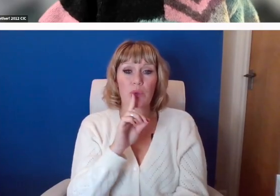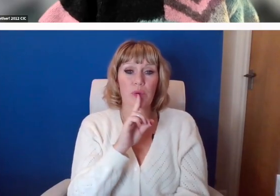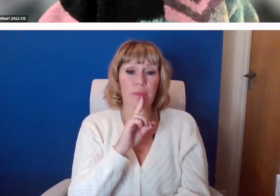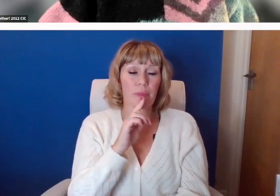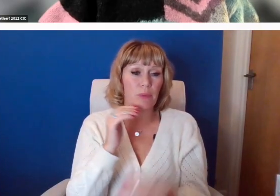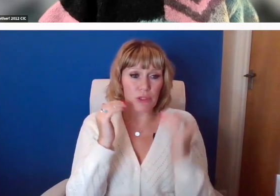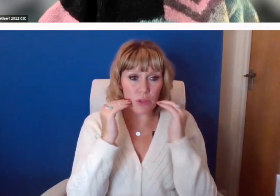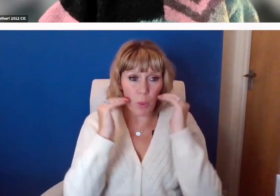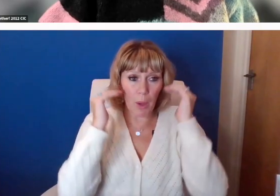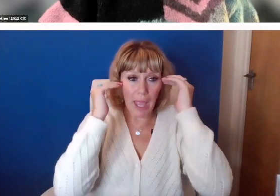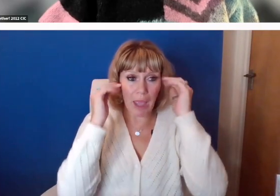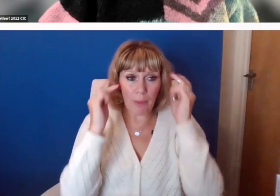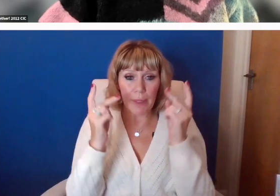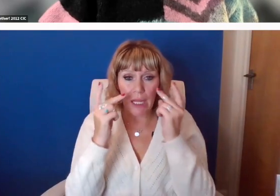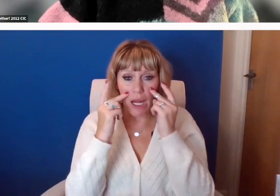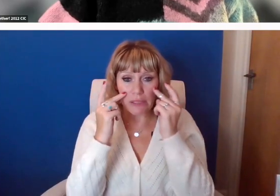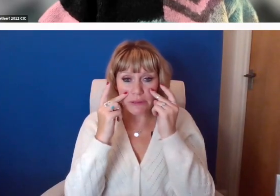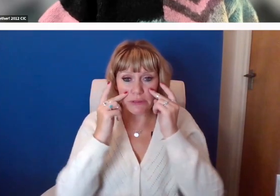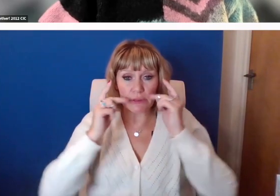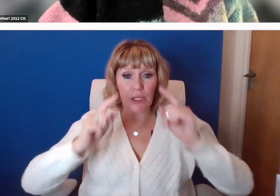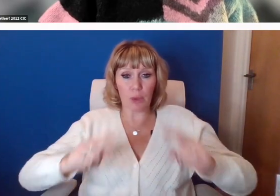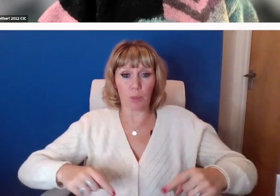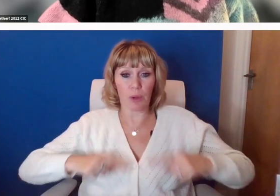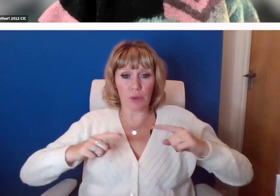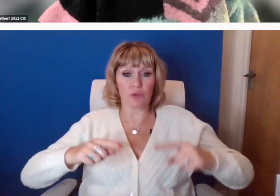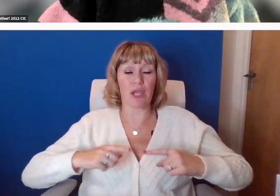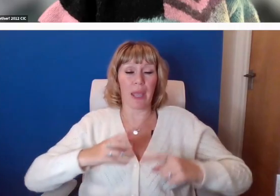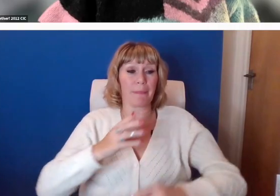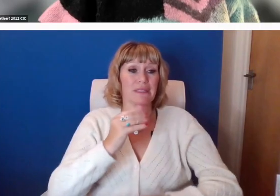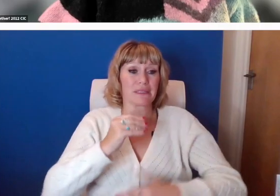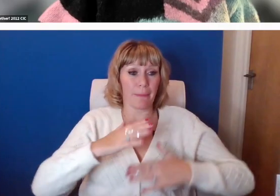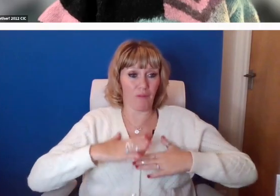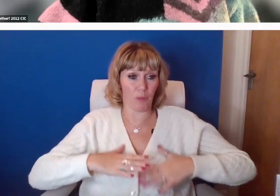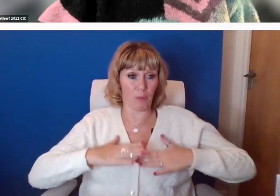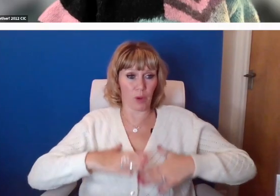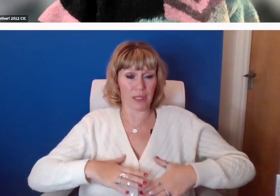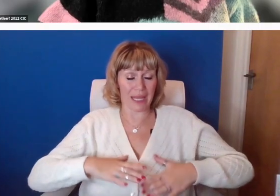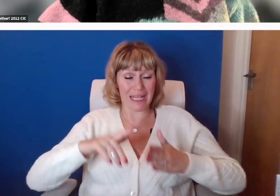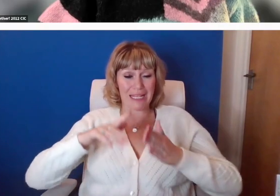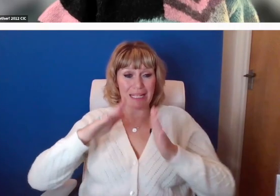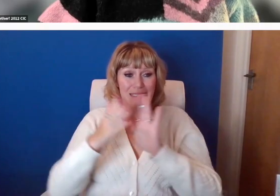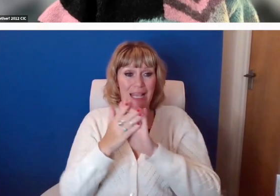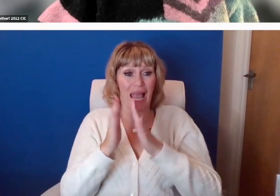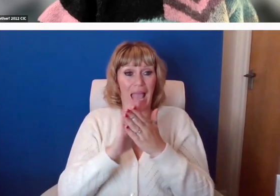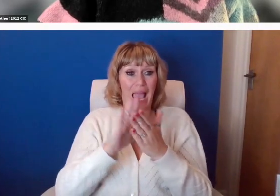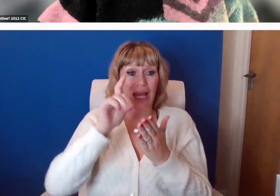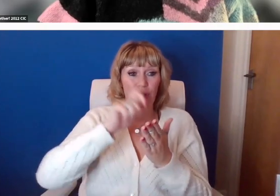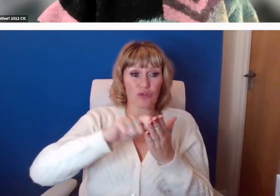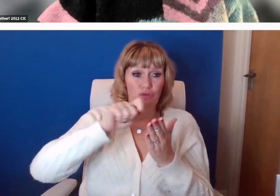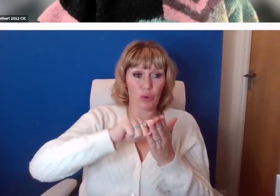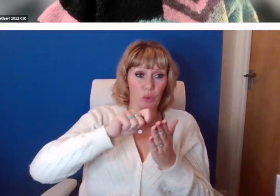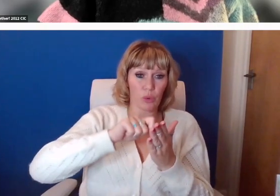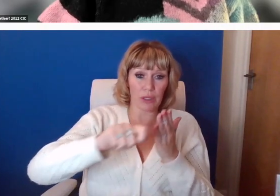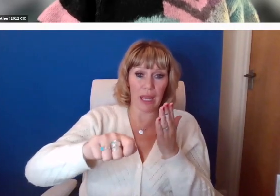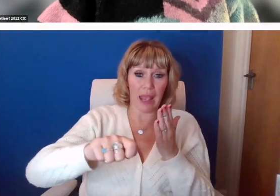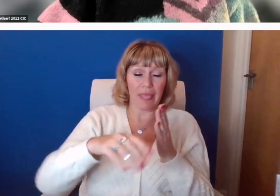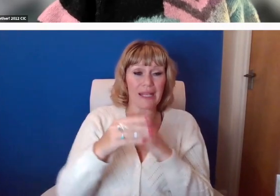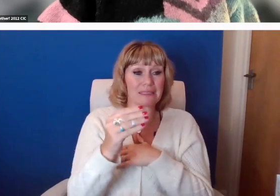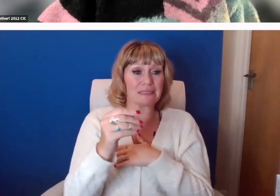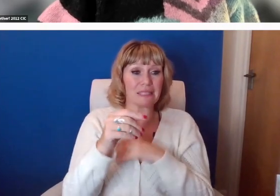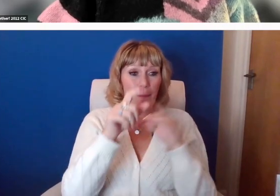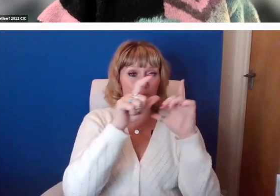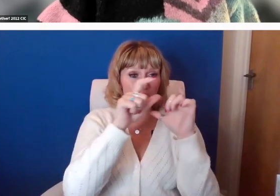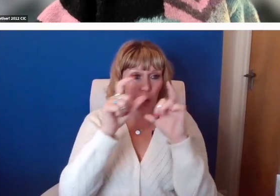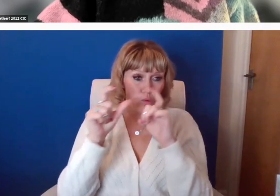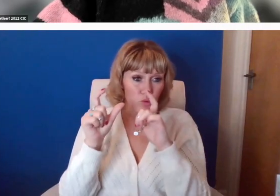in a wheelchair, and part of her figure is hand drawn with the face, chair, and arm collage from photographs.